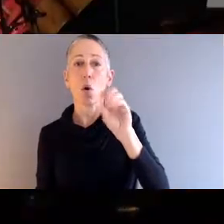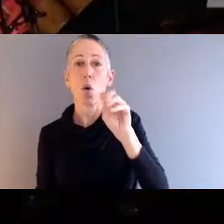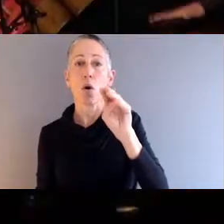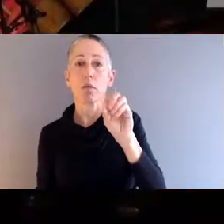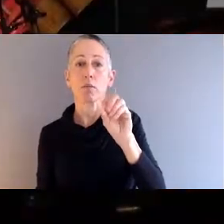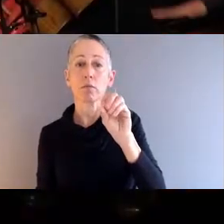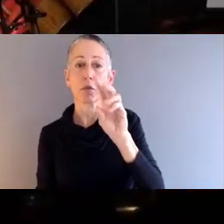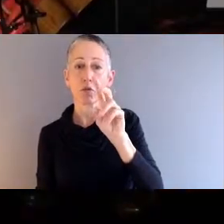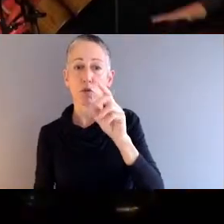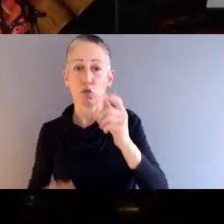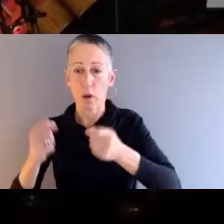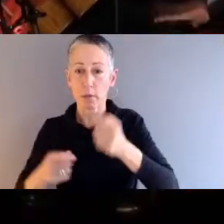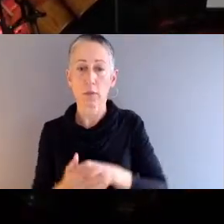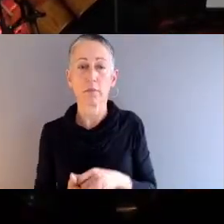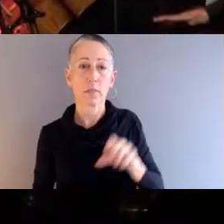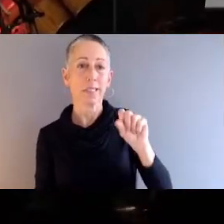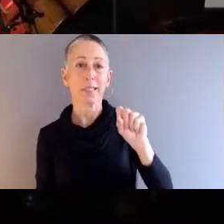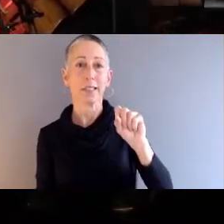Sasha Ono on cello.